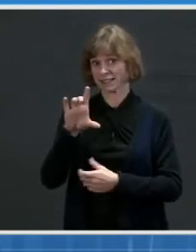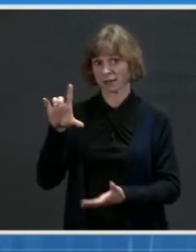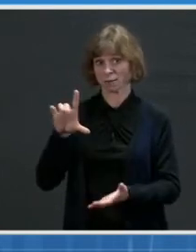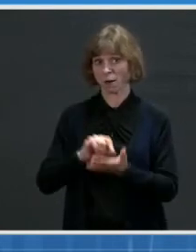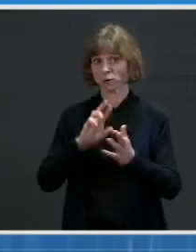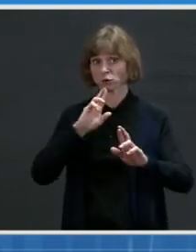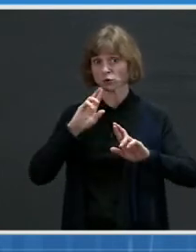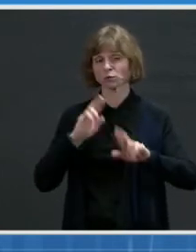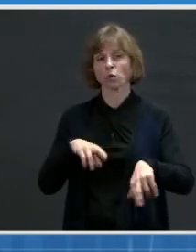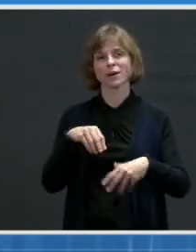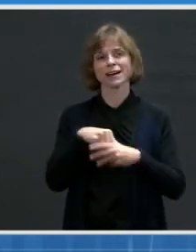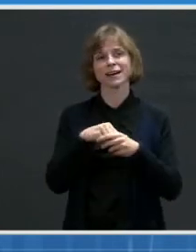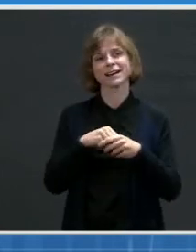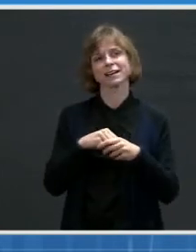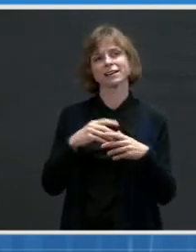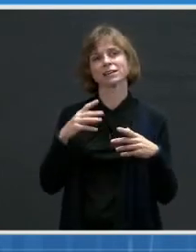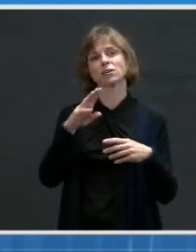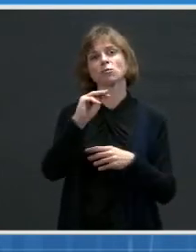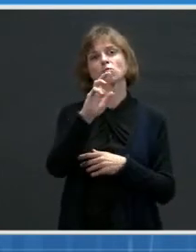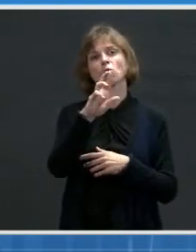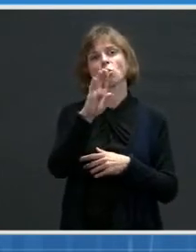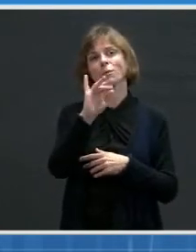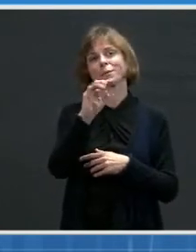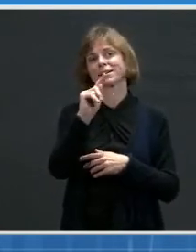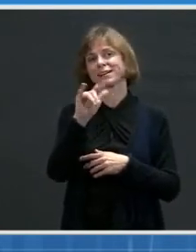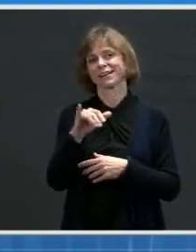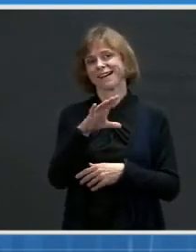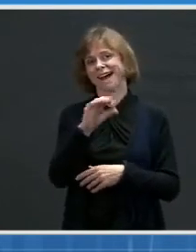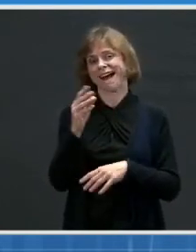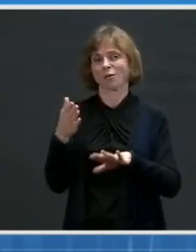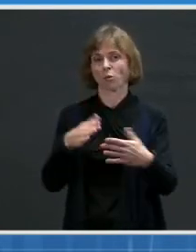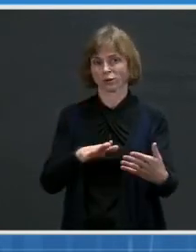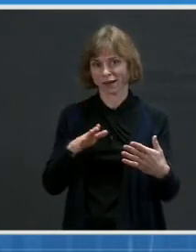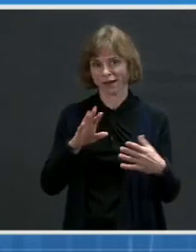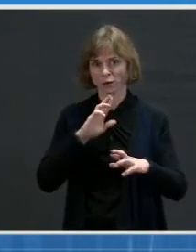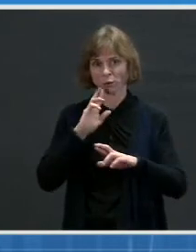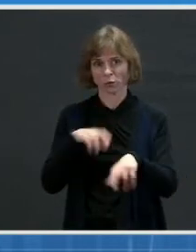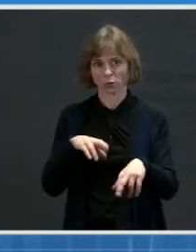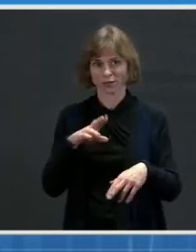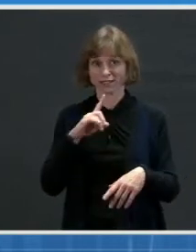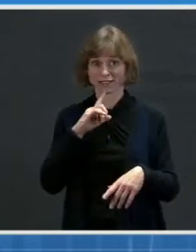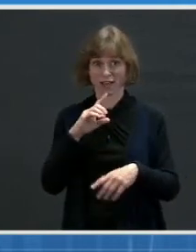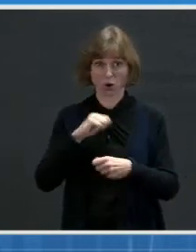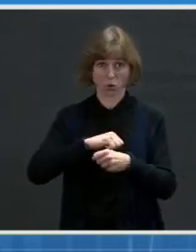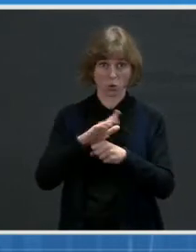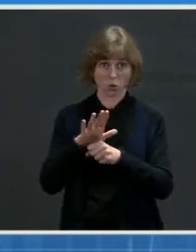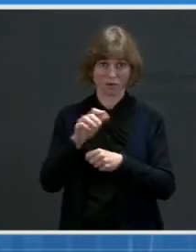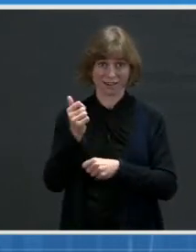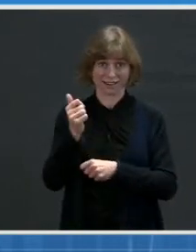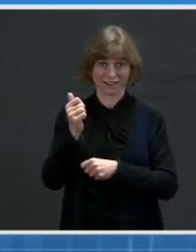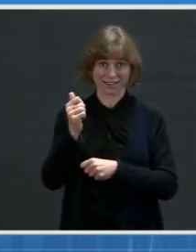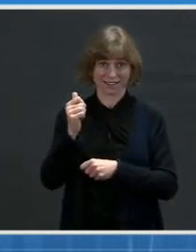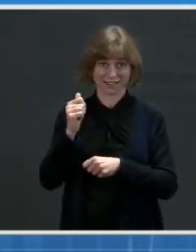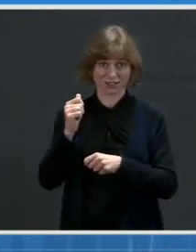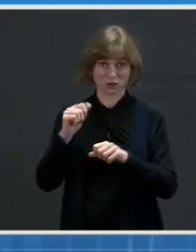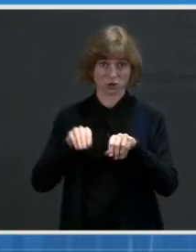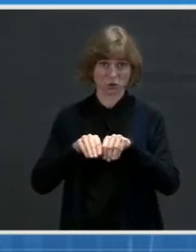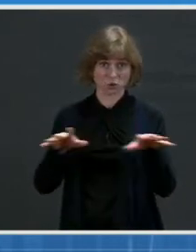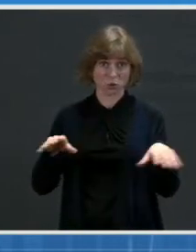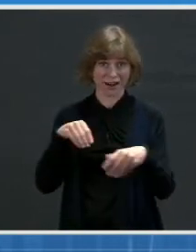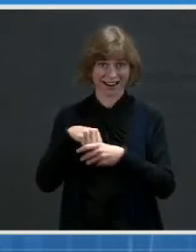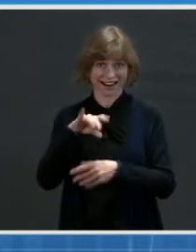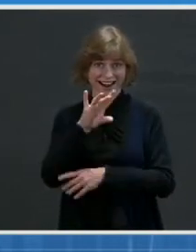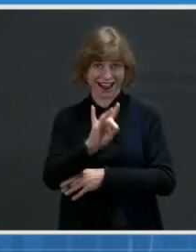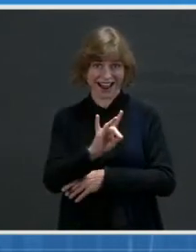Morbidity and Mortality Weekly Report that details an investigation of COVID-19 spread in 8 public elementary schools in